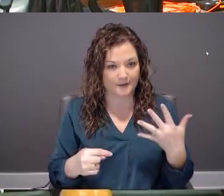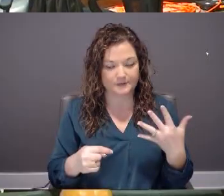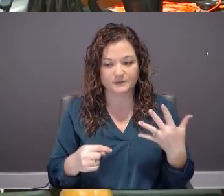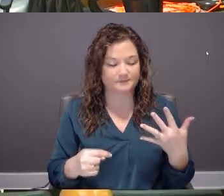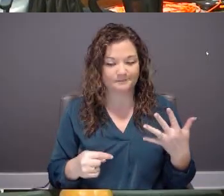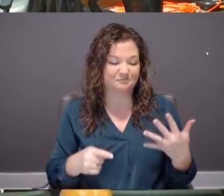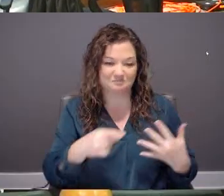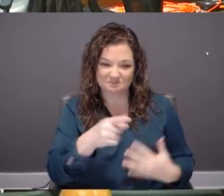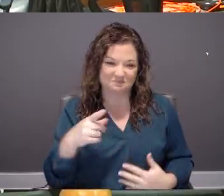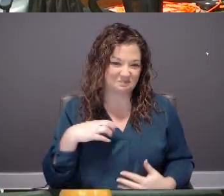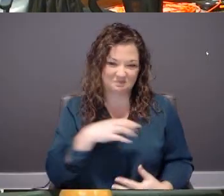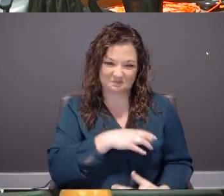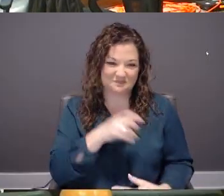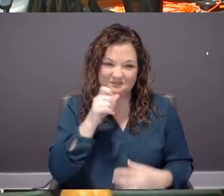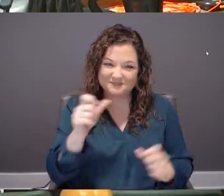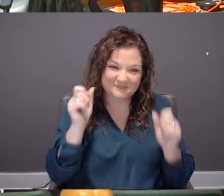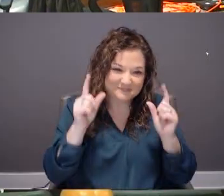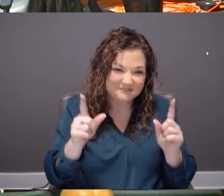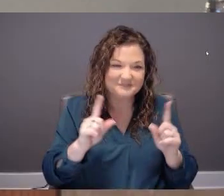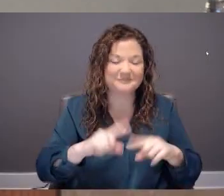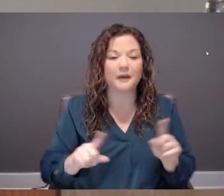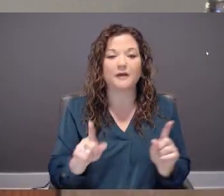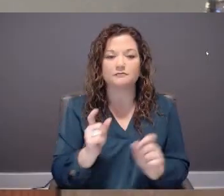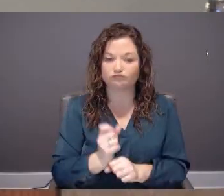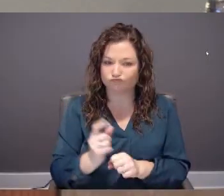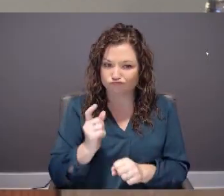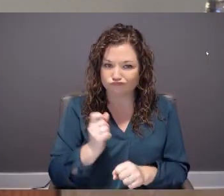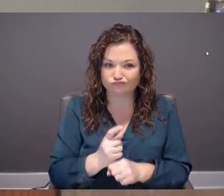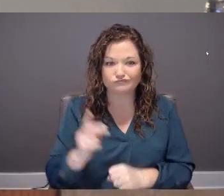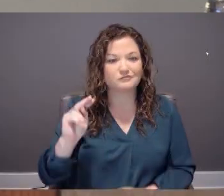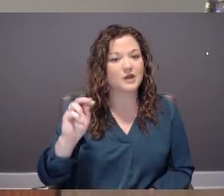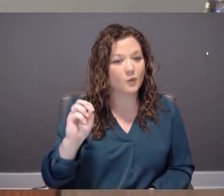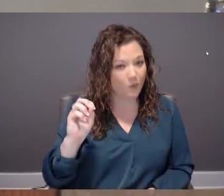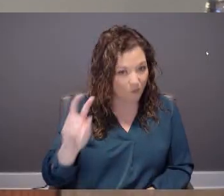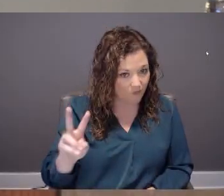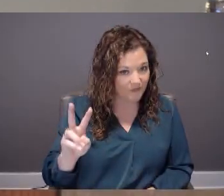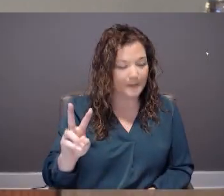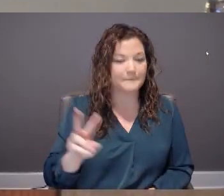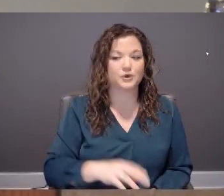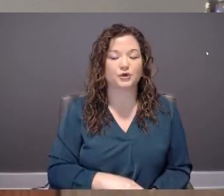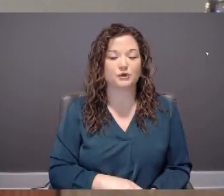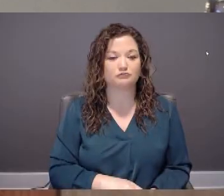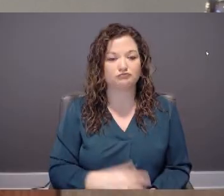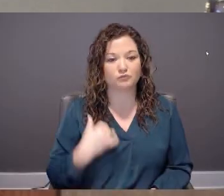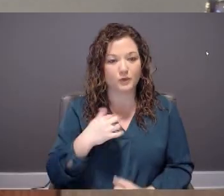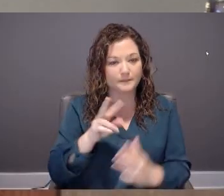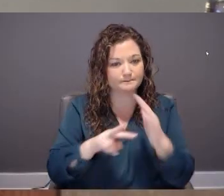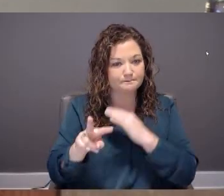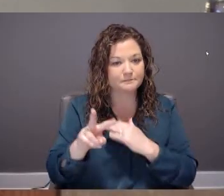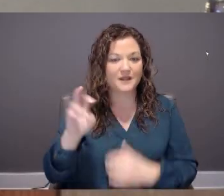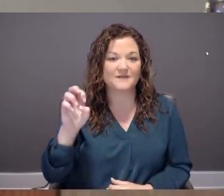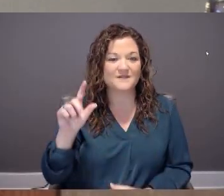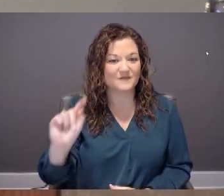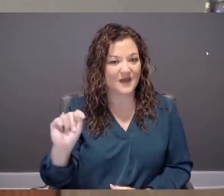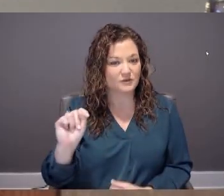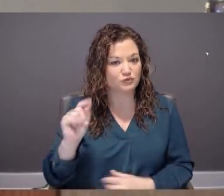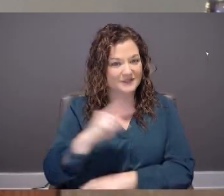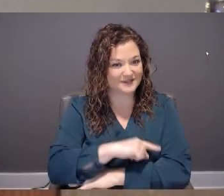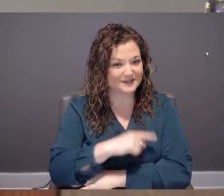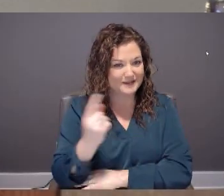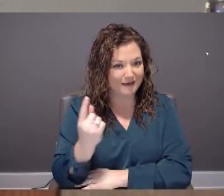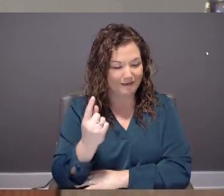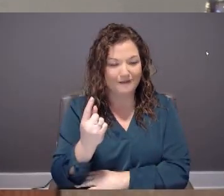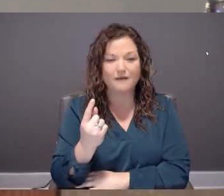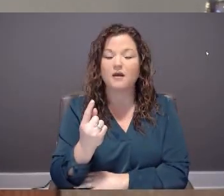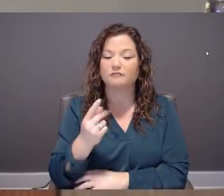the council that each year in November, in anticipation of Veterans Day next week,